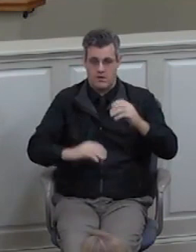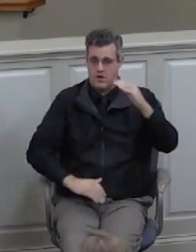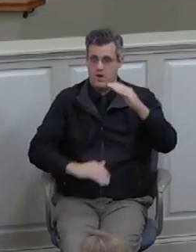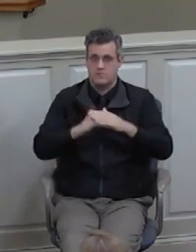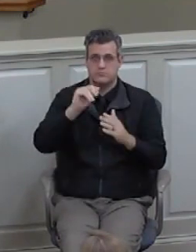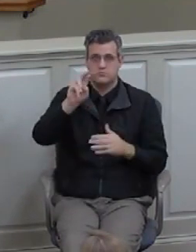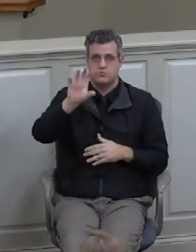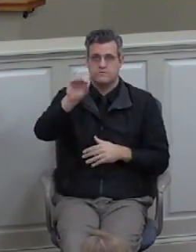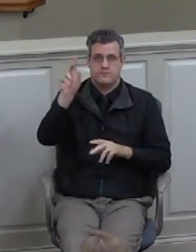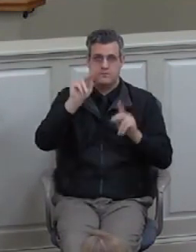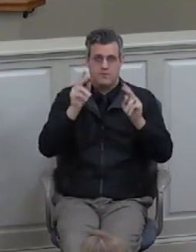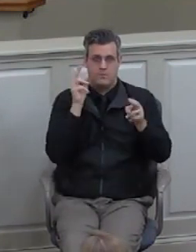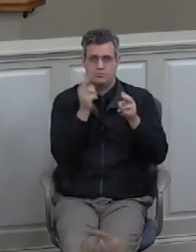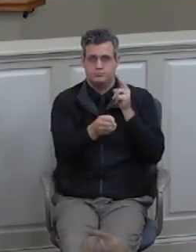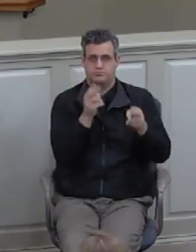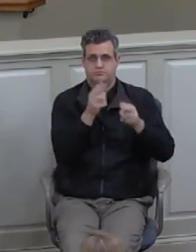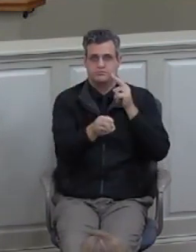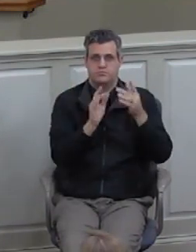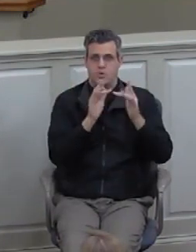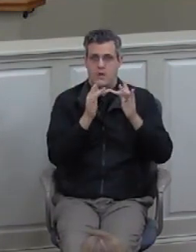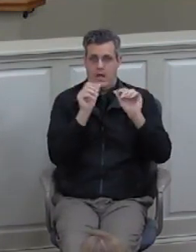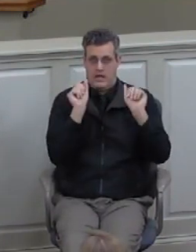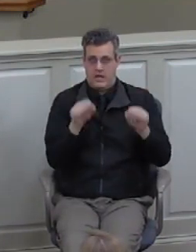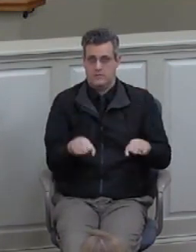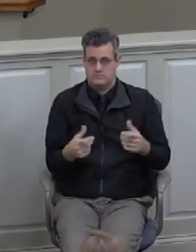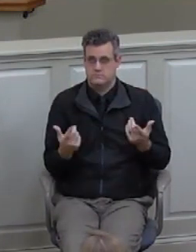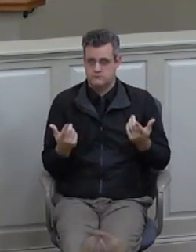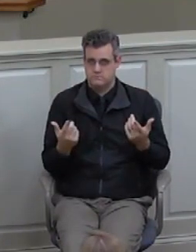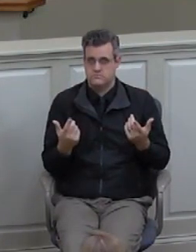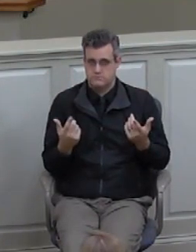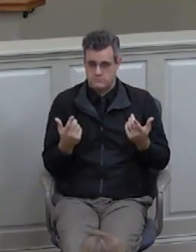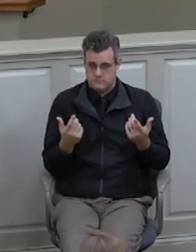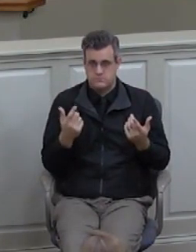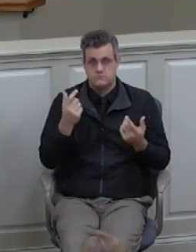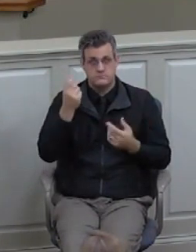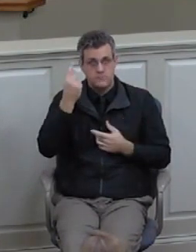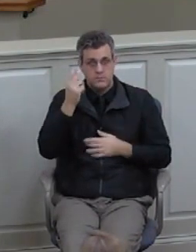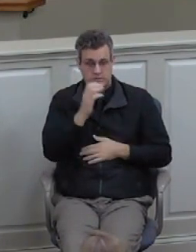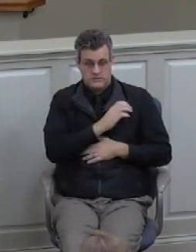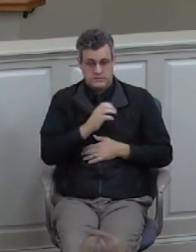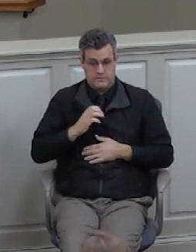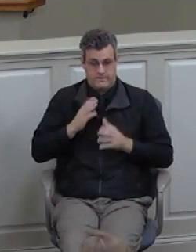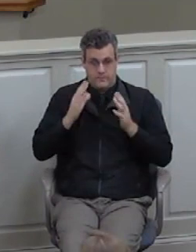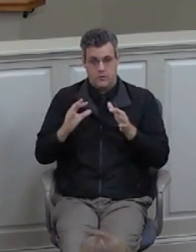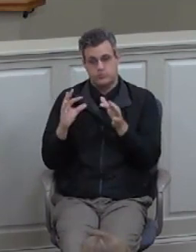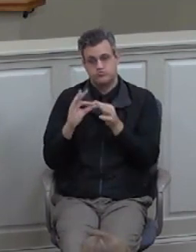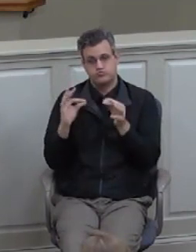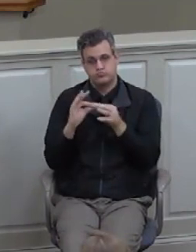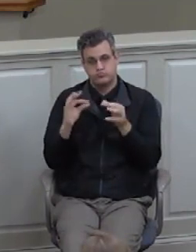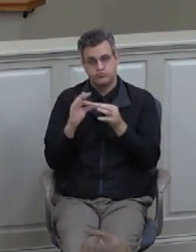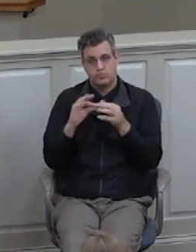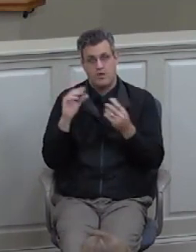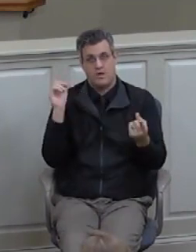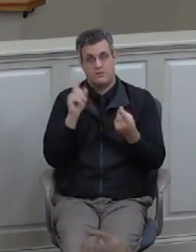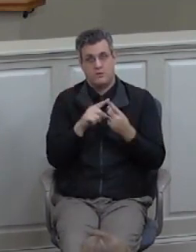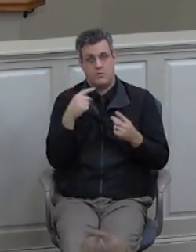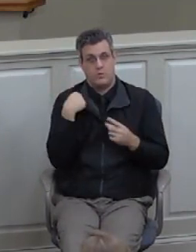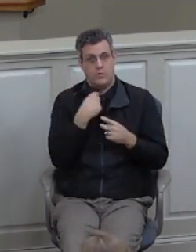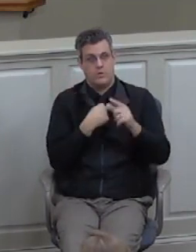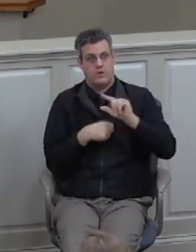people participate on an online meeting with only the commission talking unless we recognize the